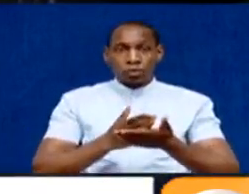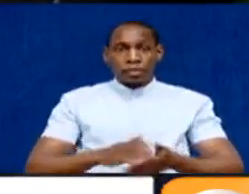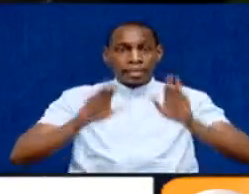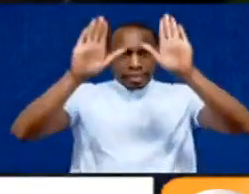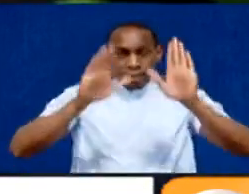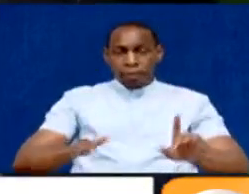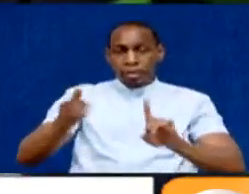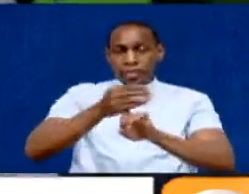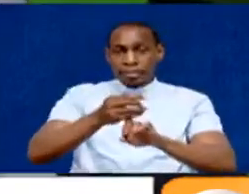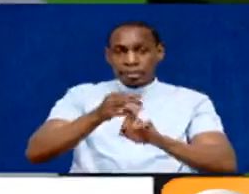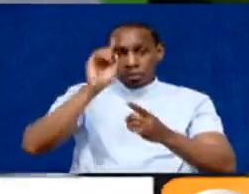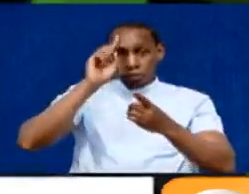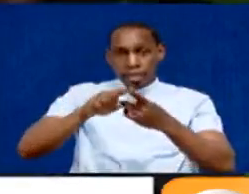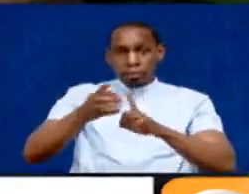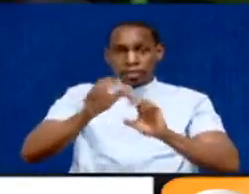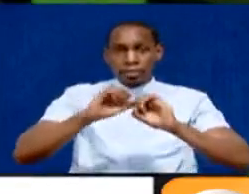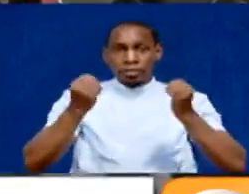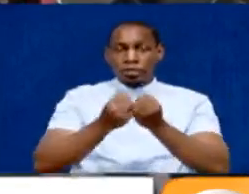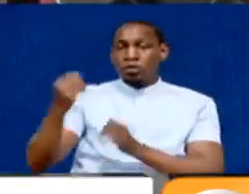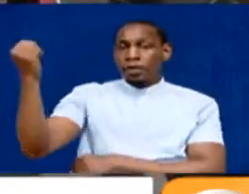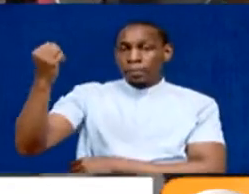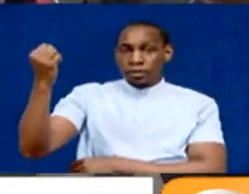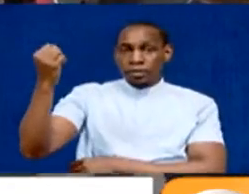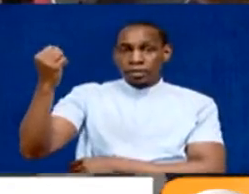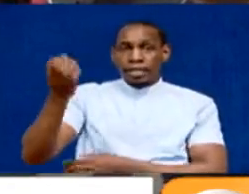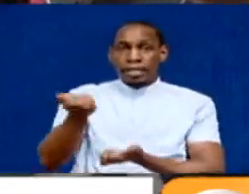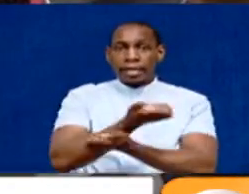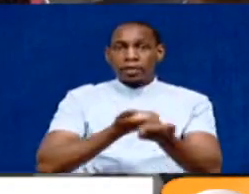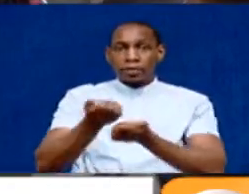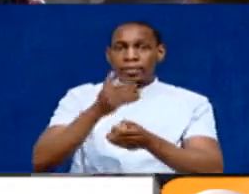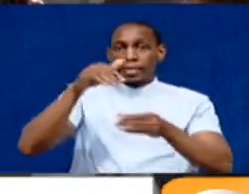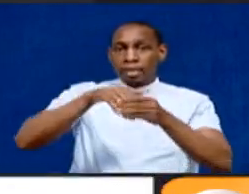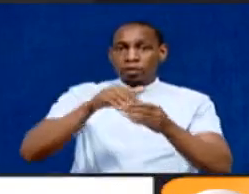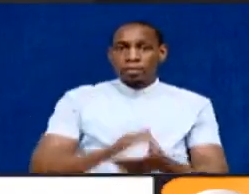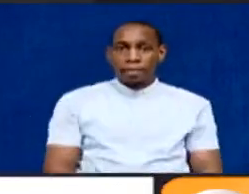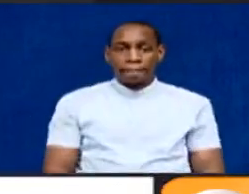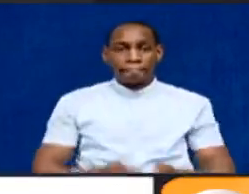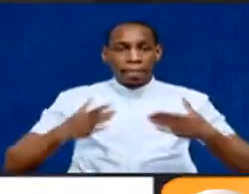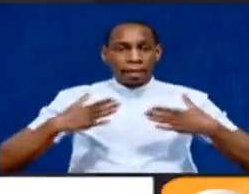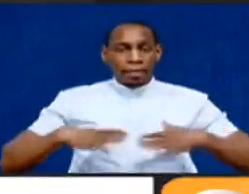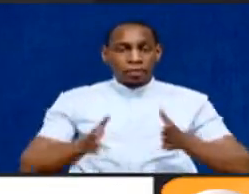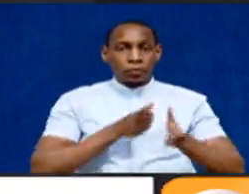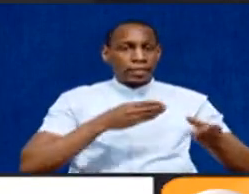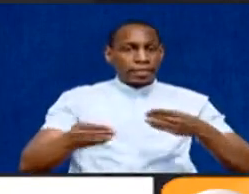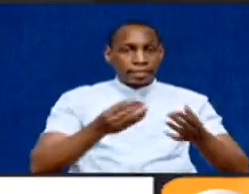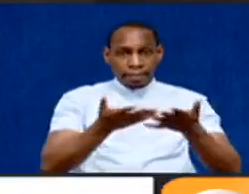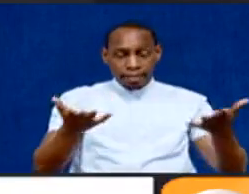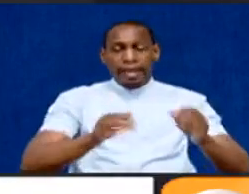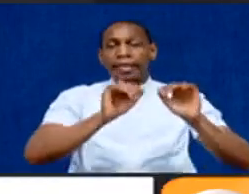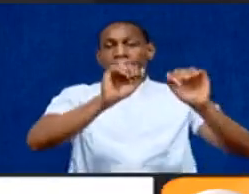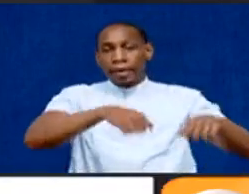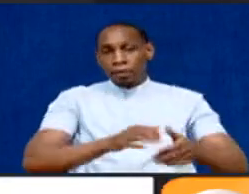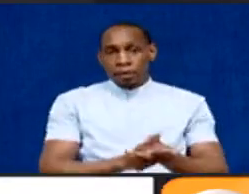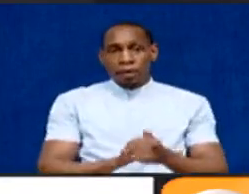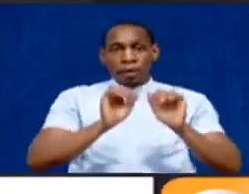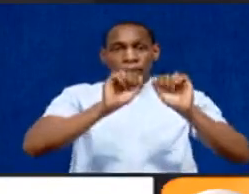significant milestone towards achieving social, political, and economic inclusion. Persons with disabilities are able,